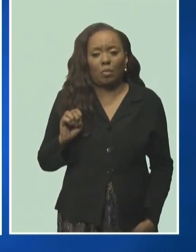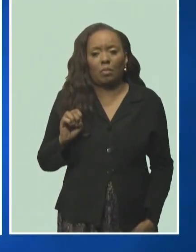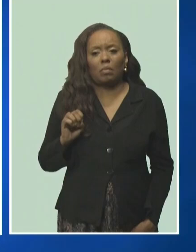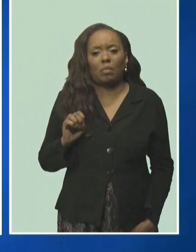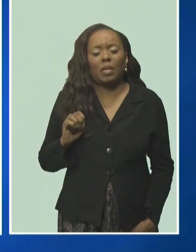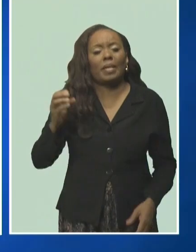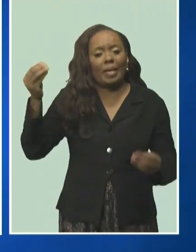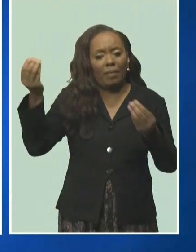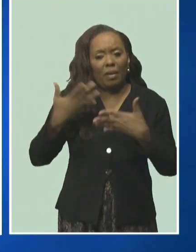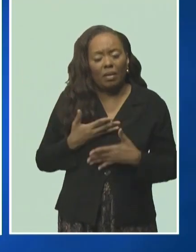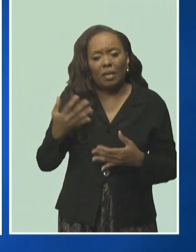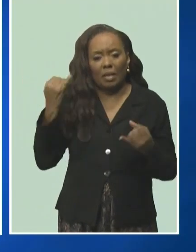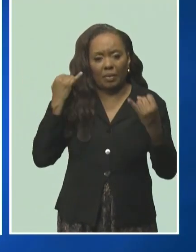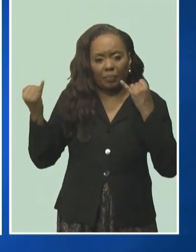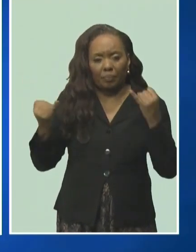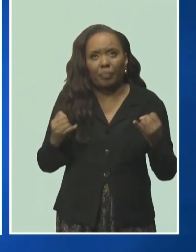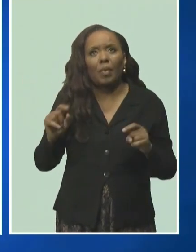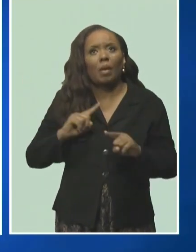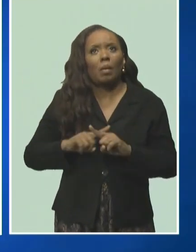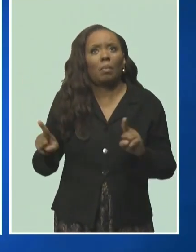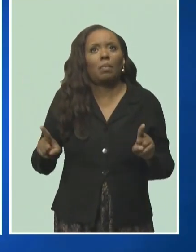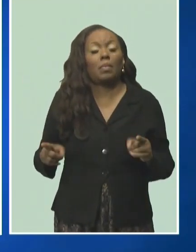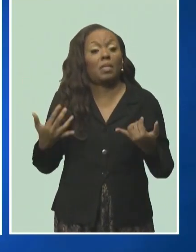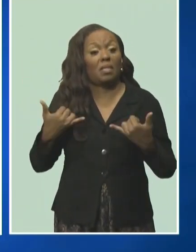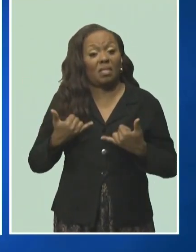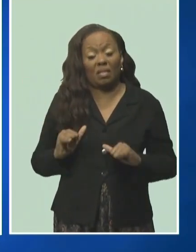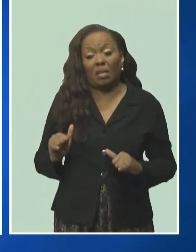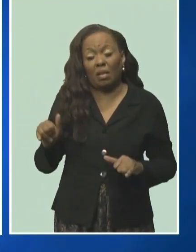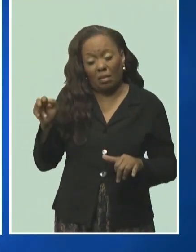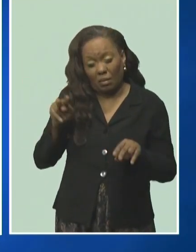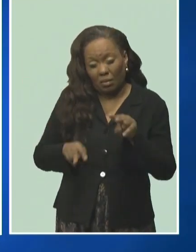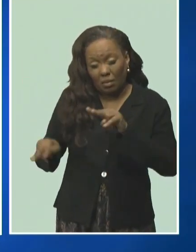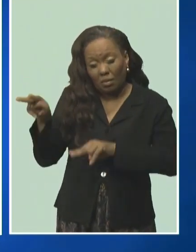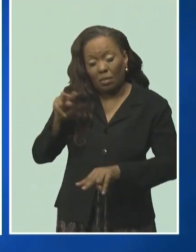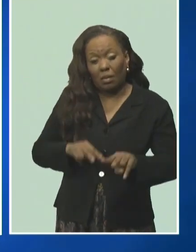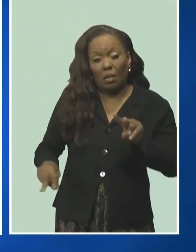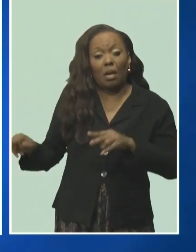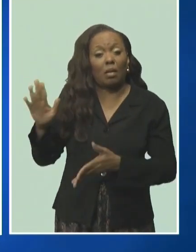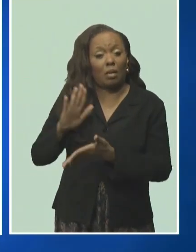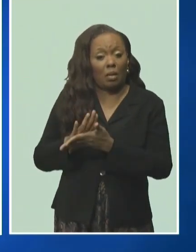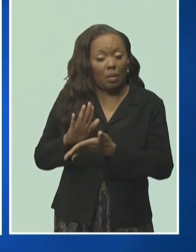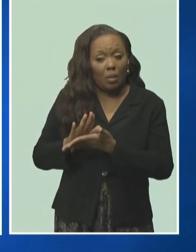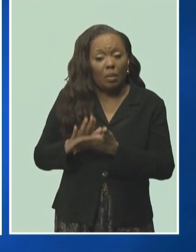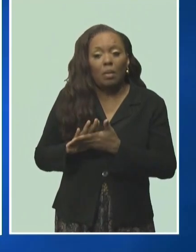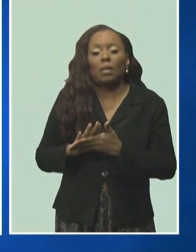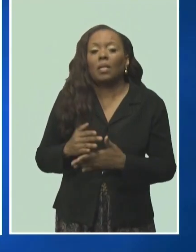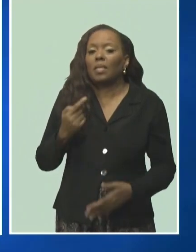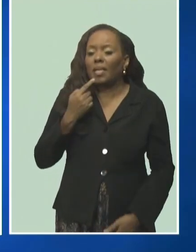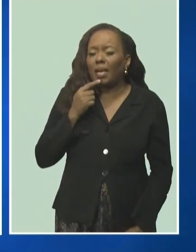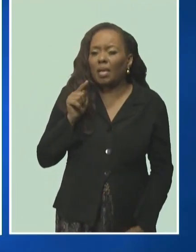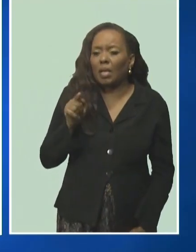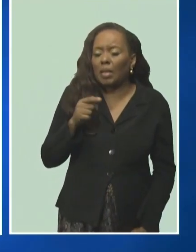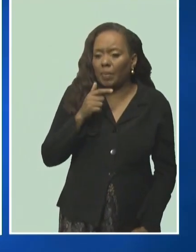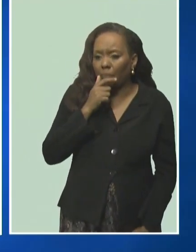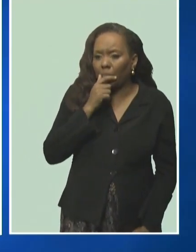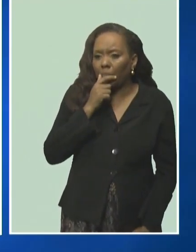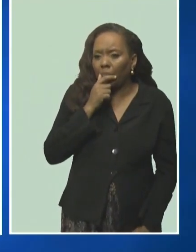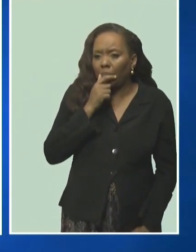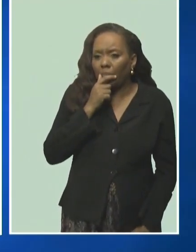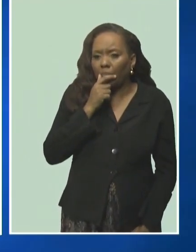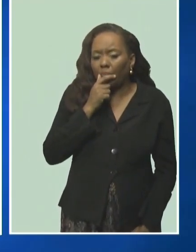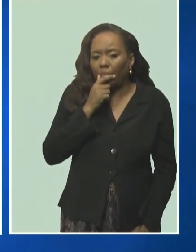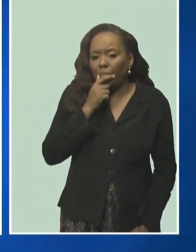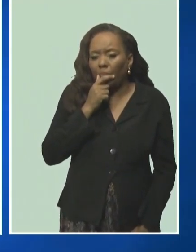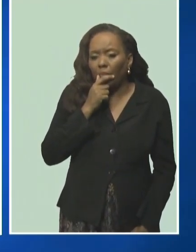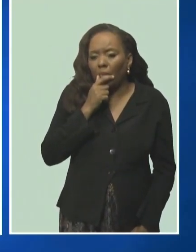However, during his inspection, which is actually still ongoing at this present moment, he realized that recommendations have